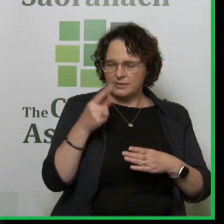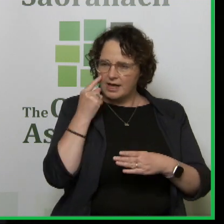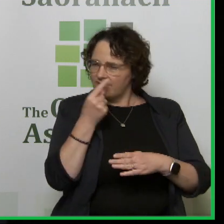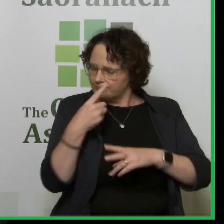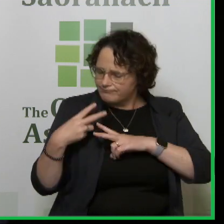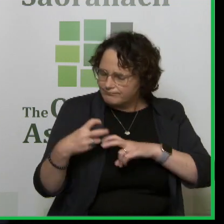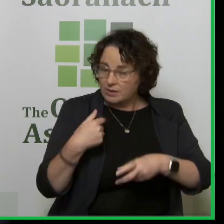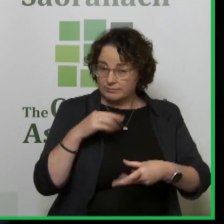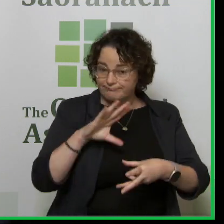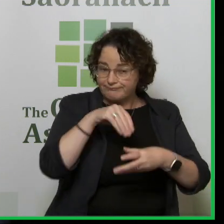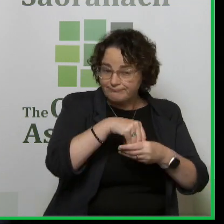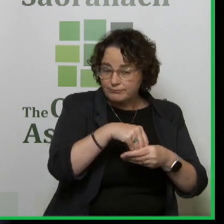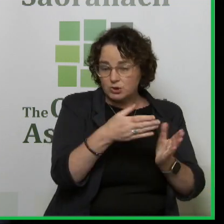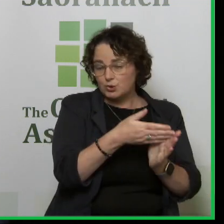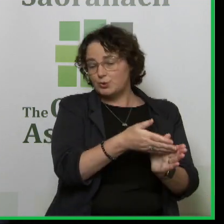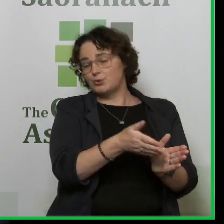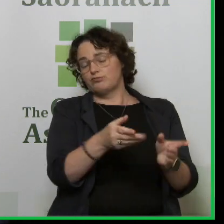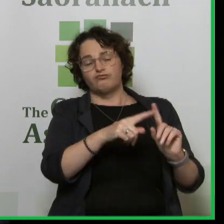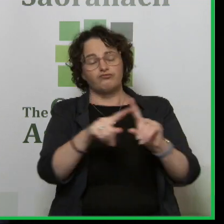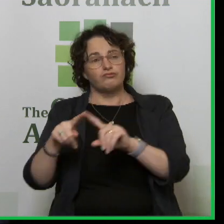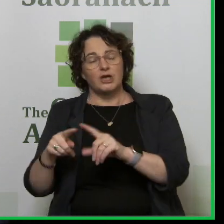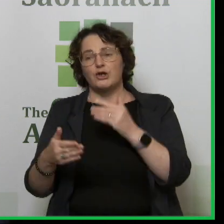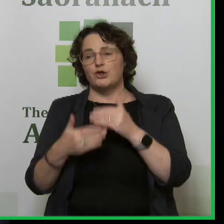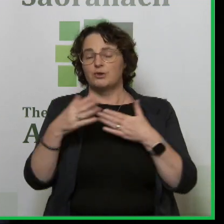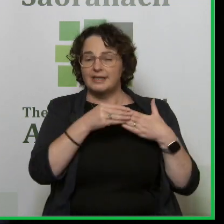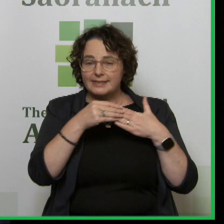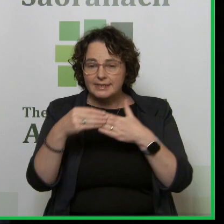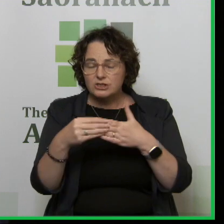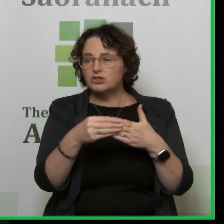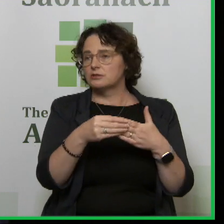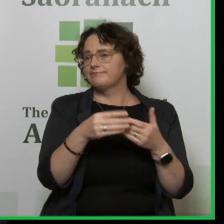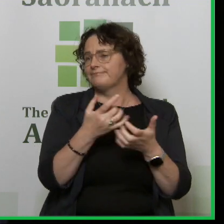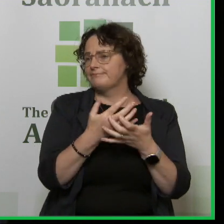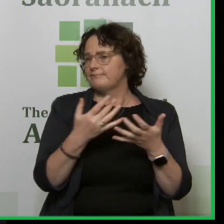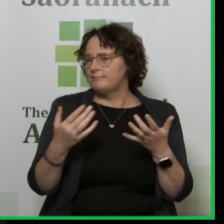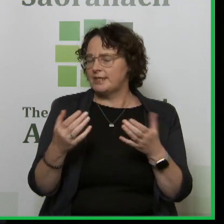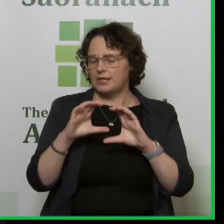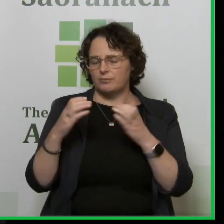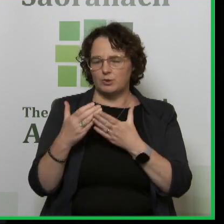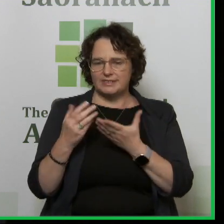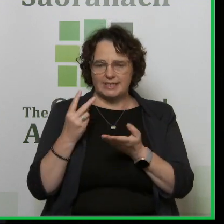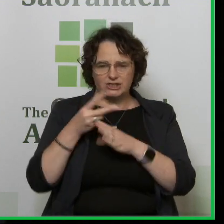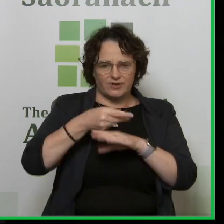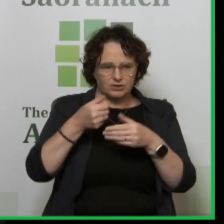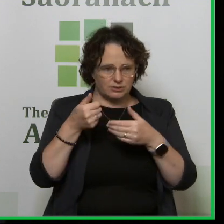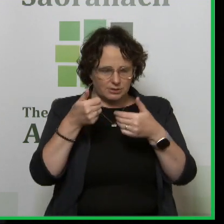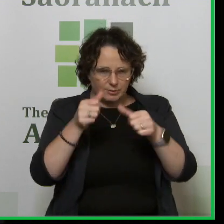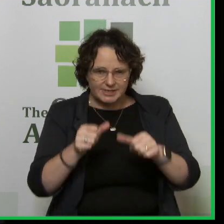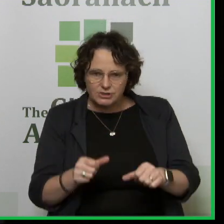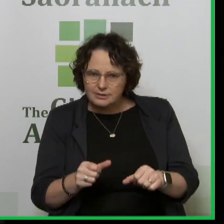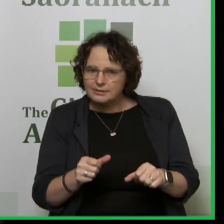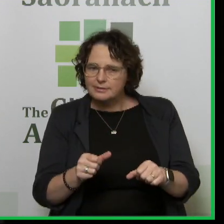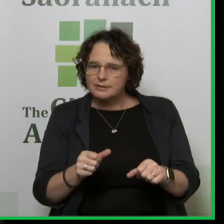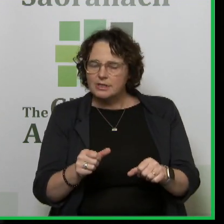I was involved in, right through to youth leadership, right through to many, many community interventions. So the case